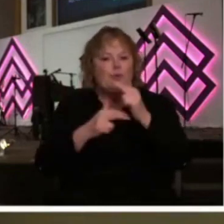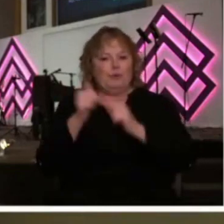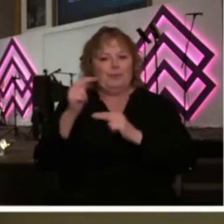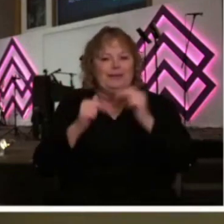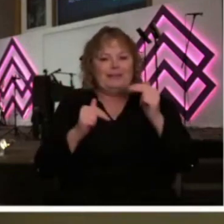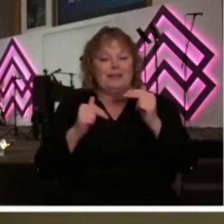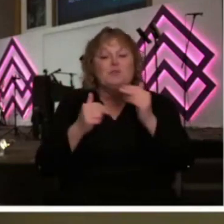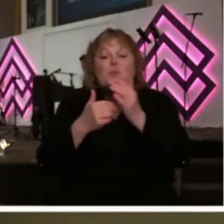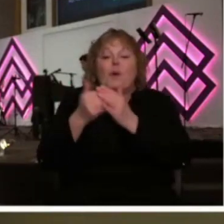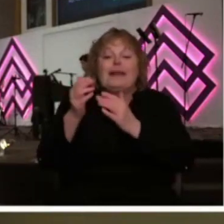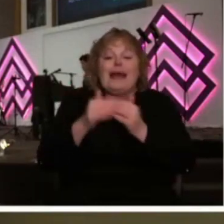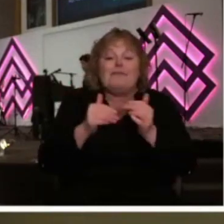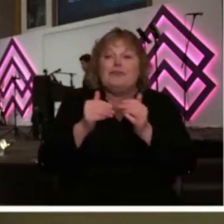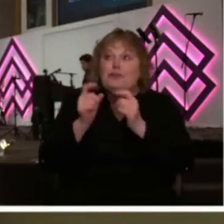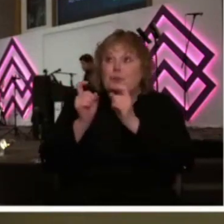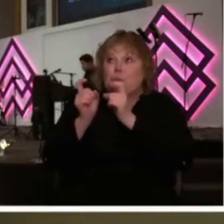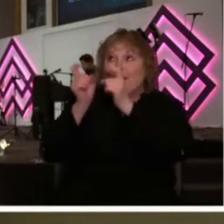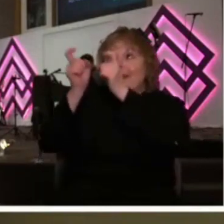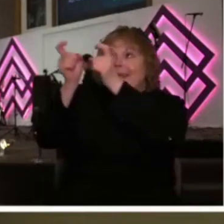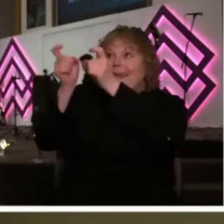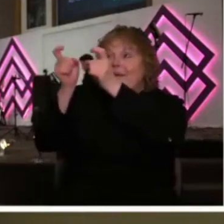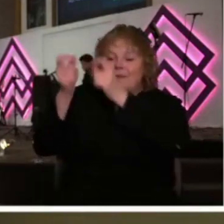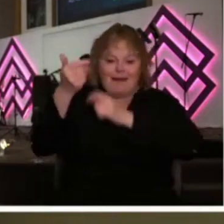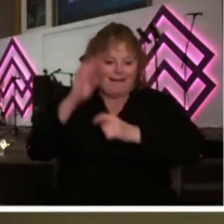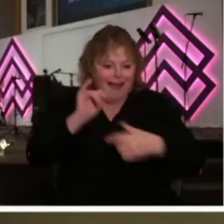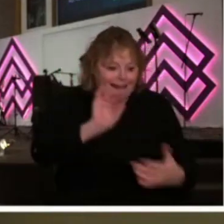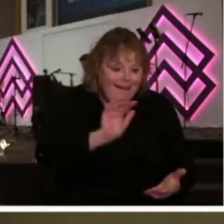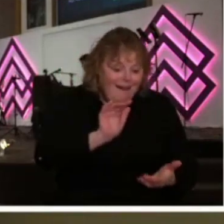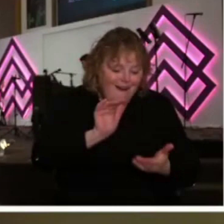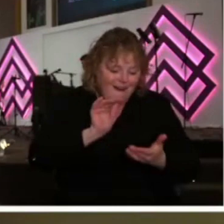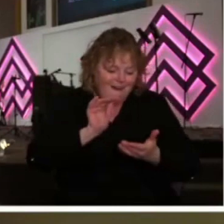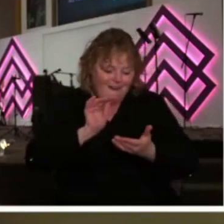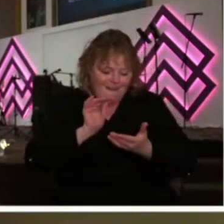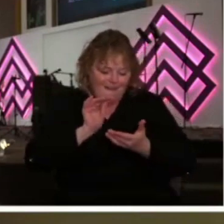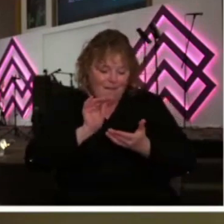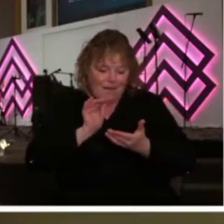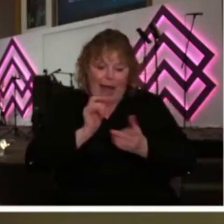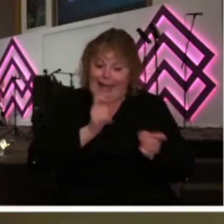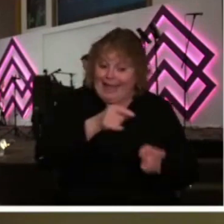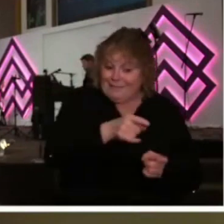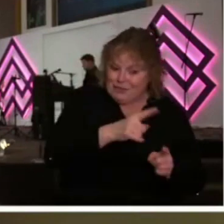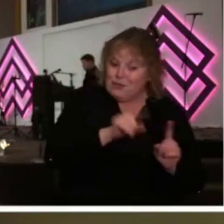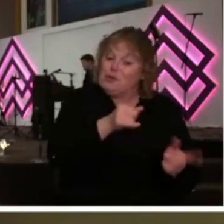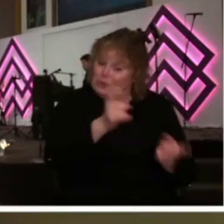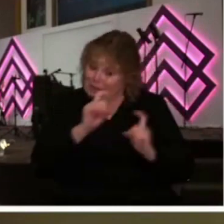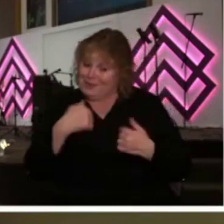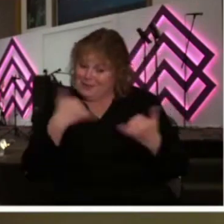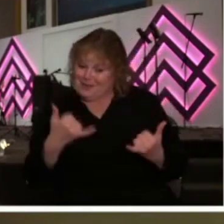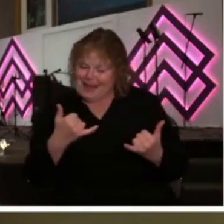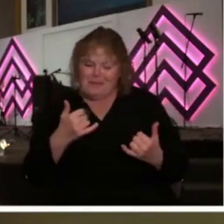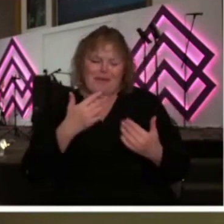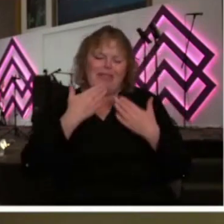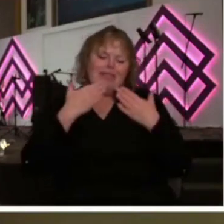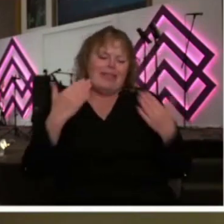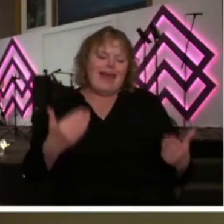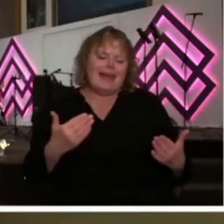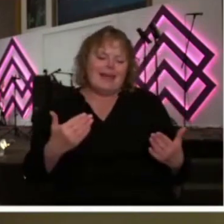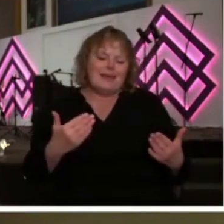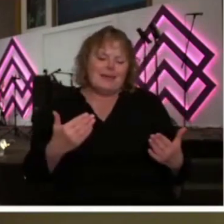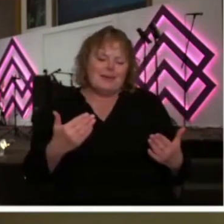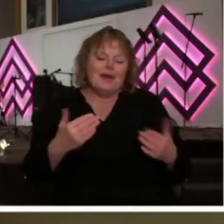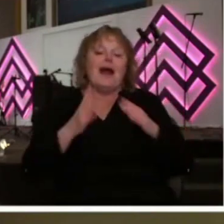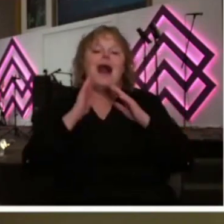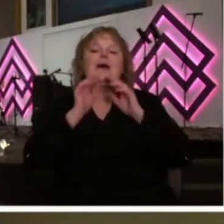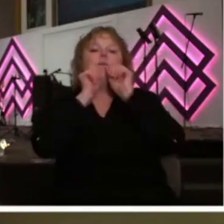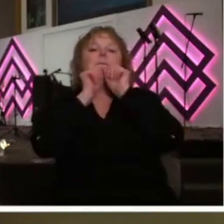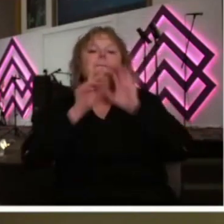open, receives his own treasure back from us. And he says, I'll bless